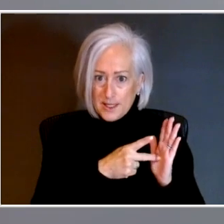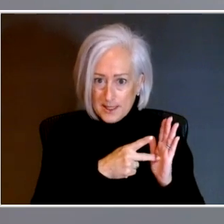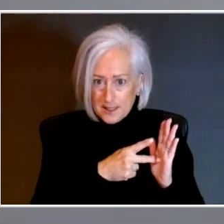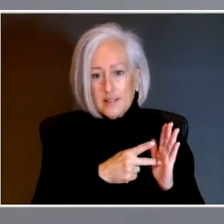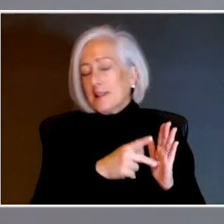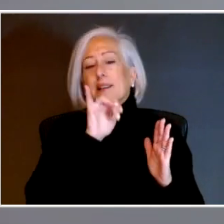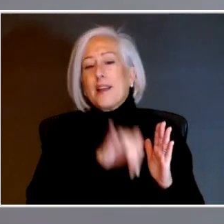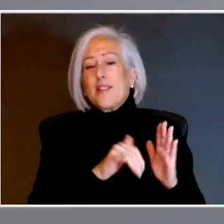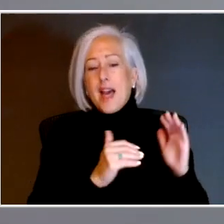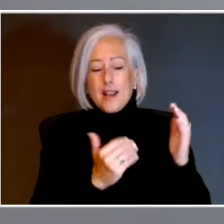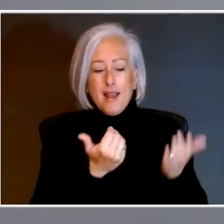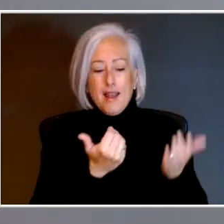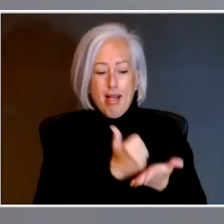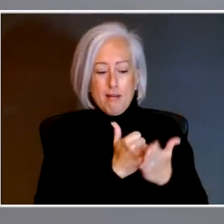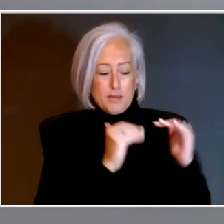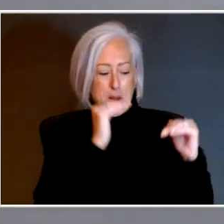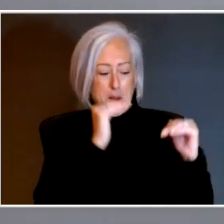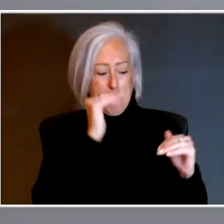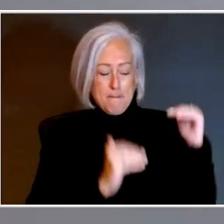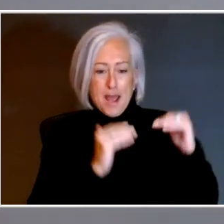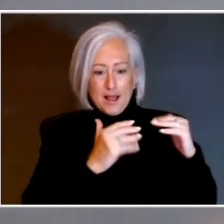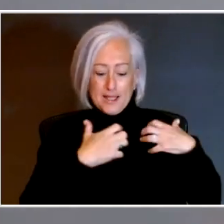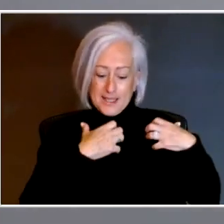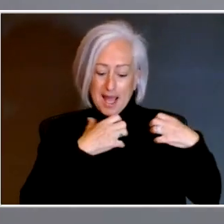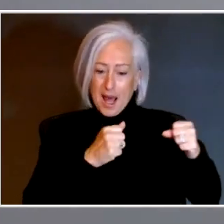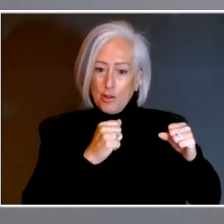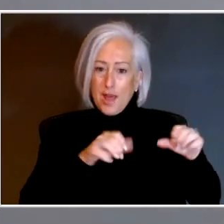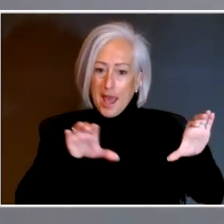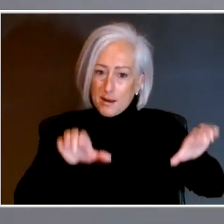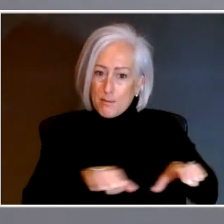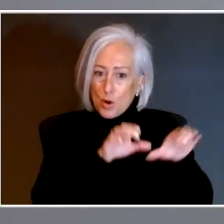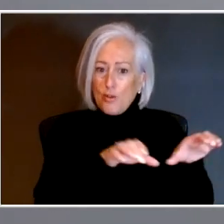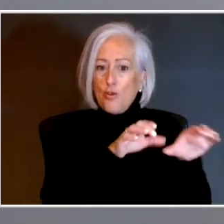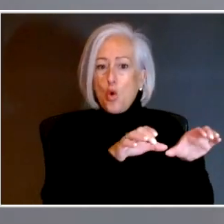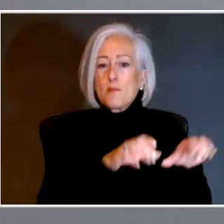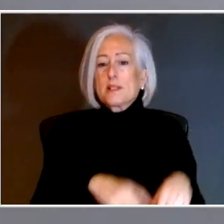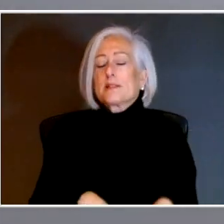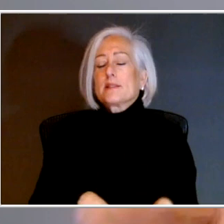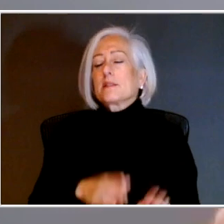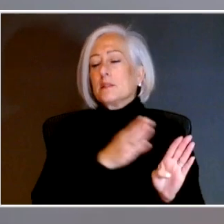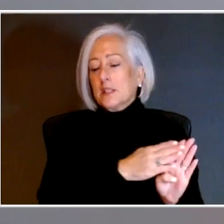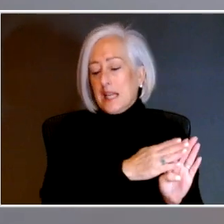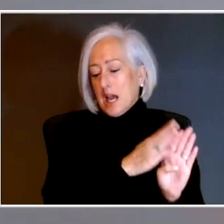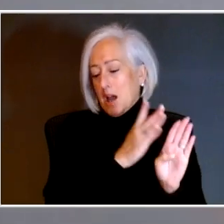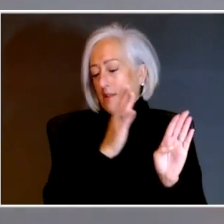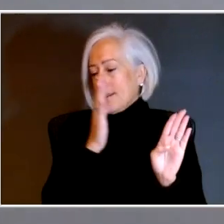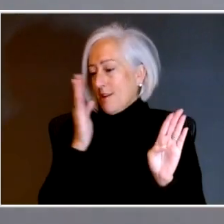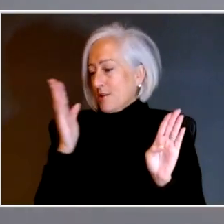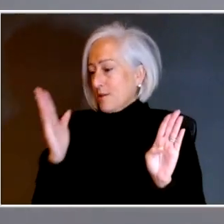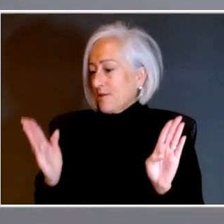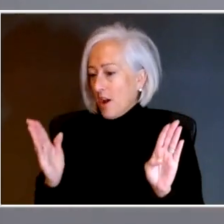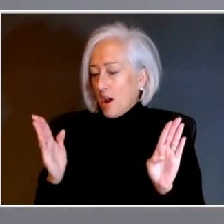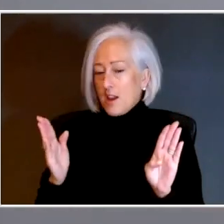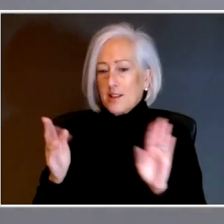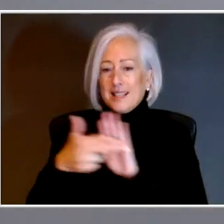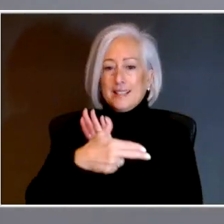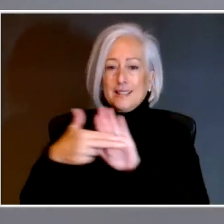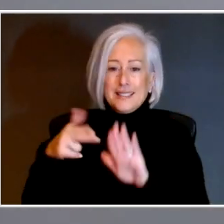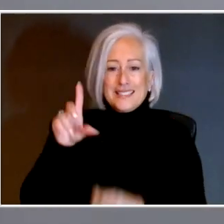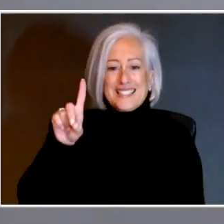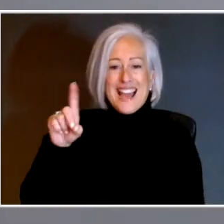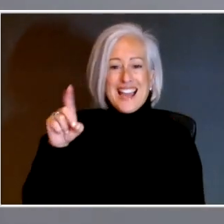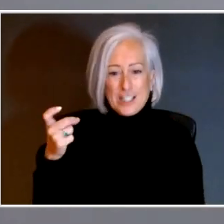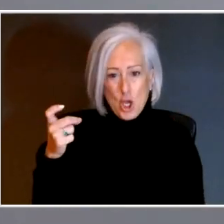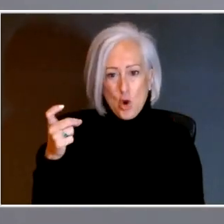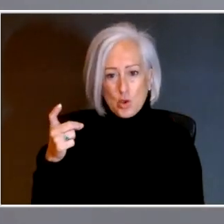it best balances health and performance. And so on the other side of that, right, we see a diagnosed eating disorder. So someone